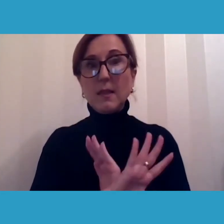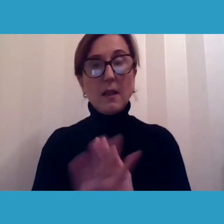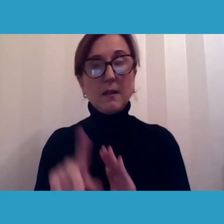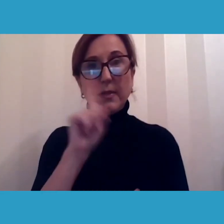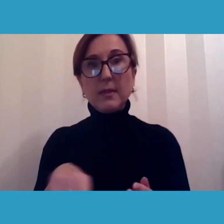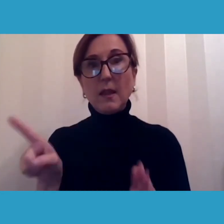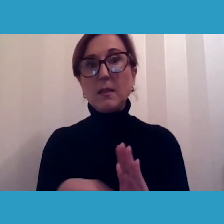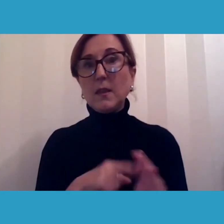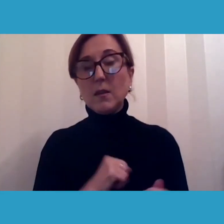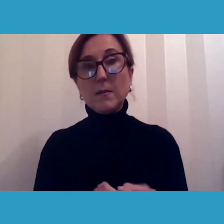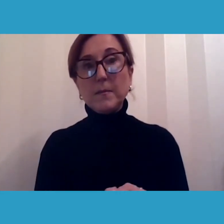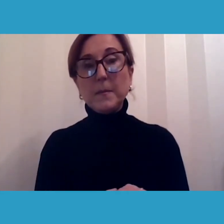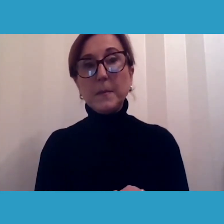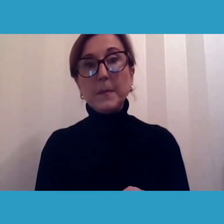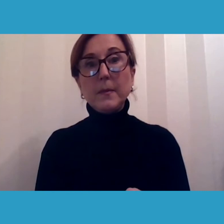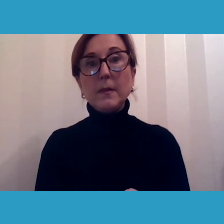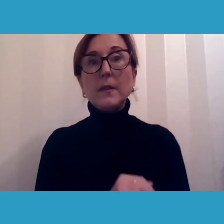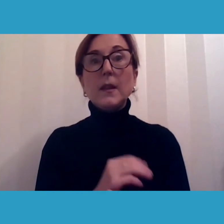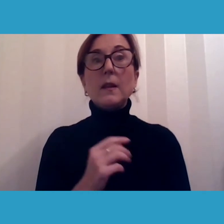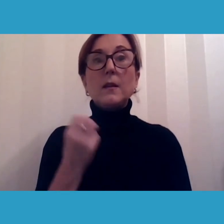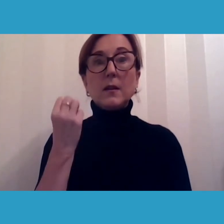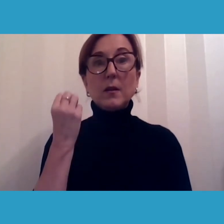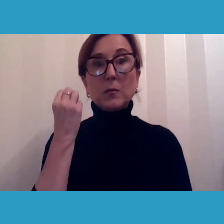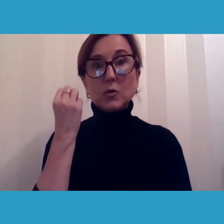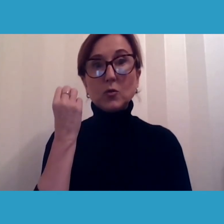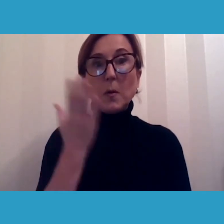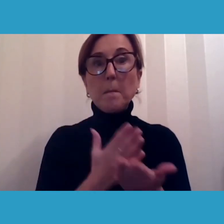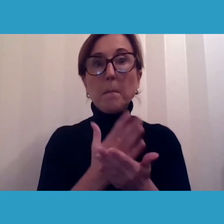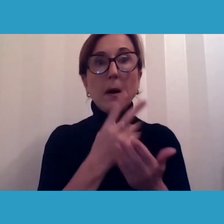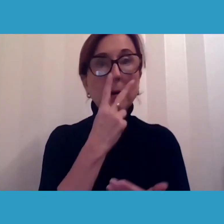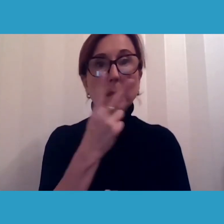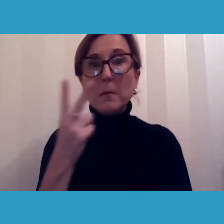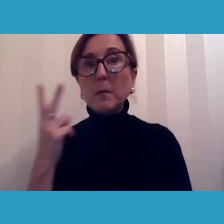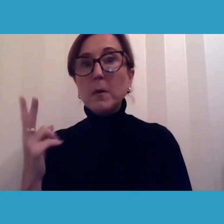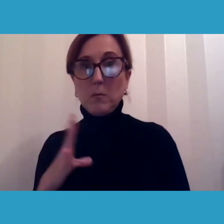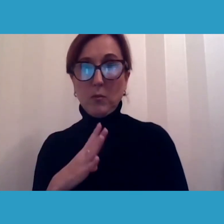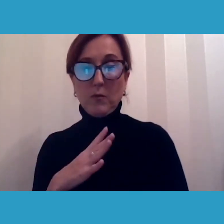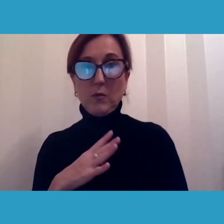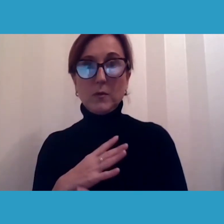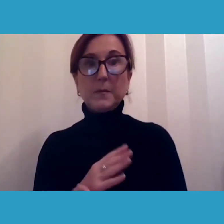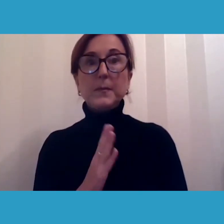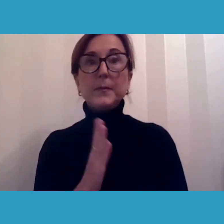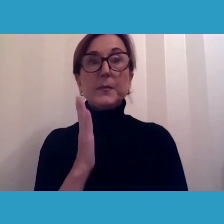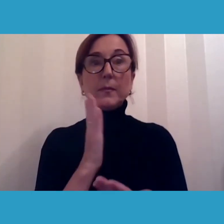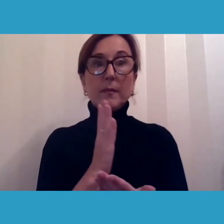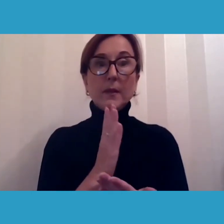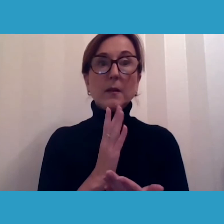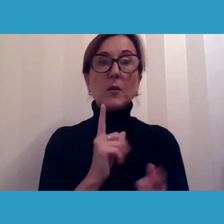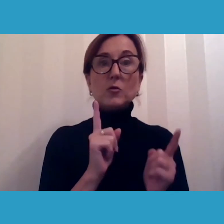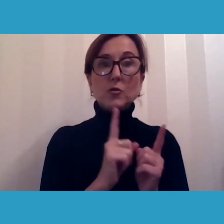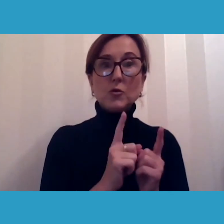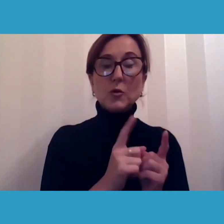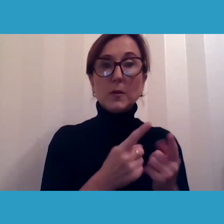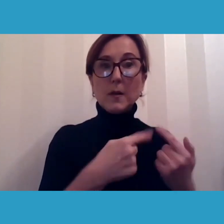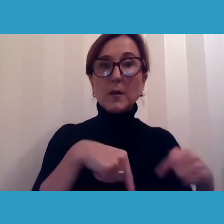do not believe that they can defend their rights through legal means.